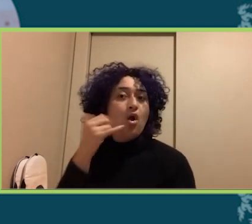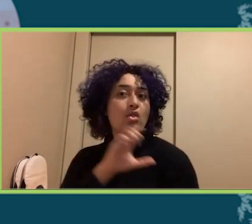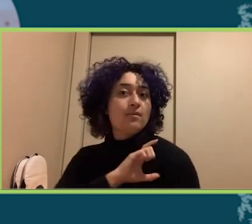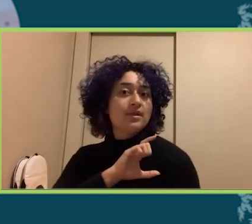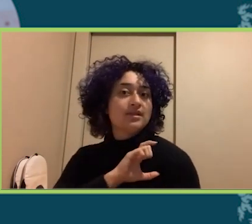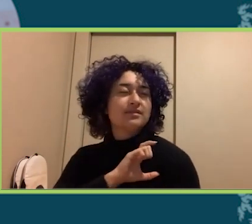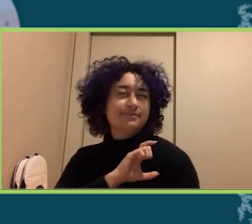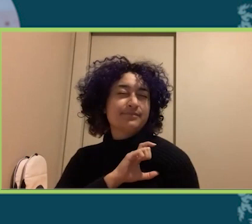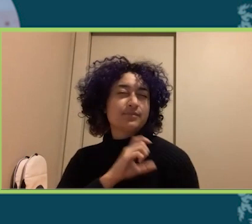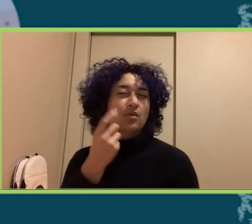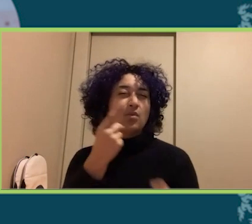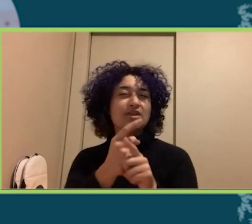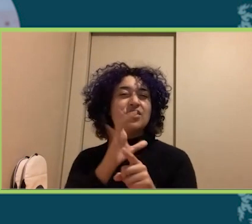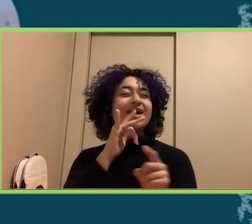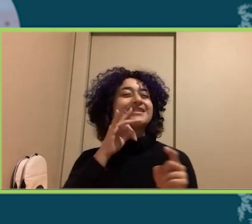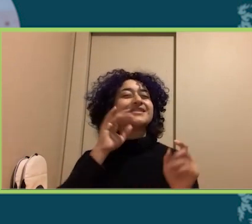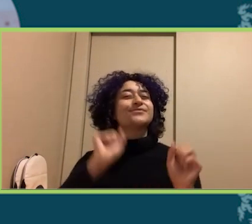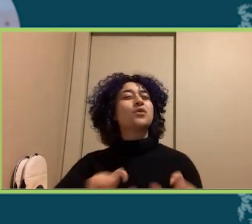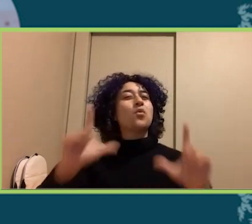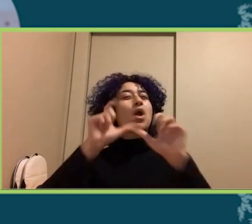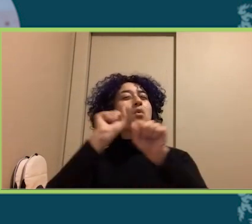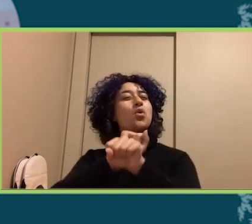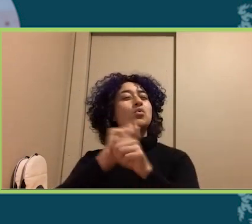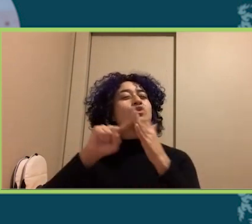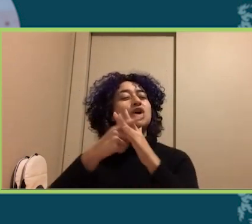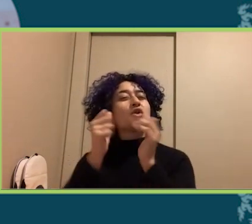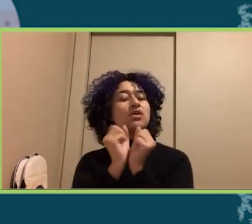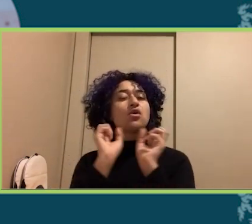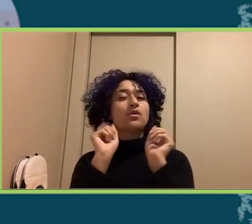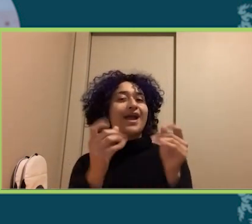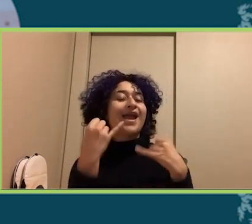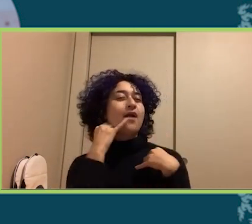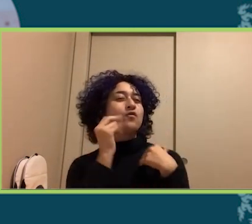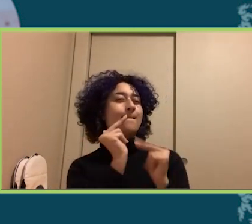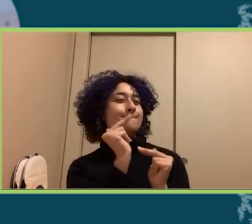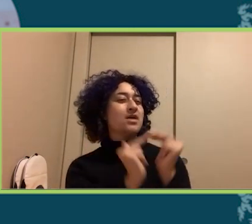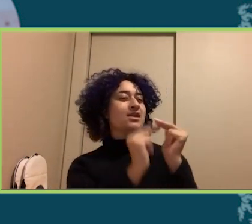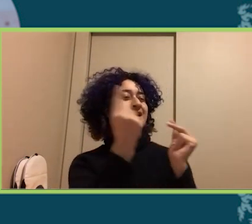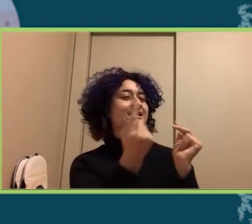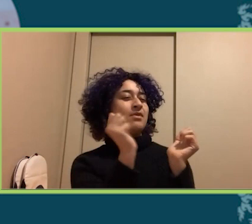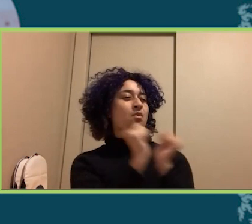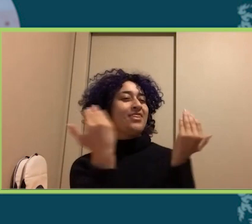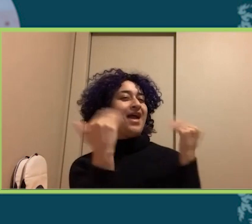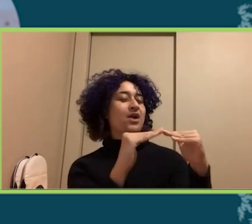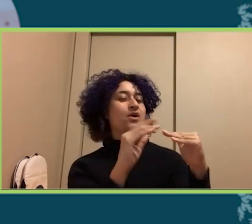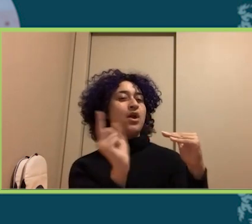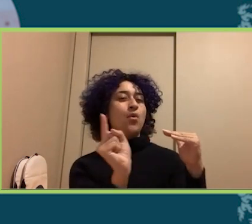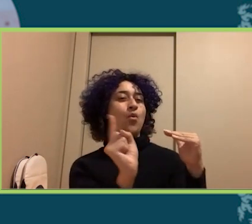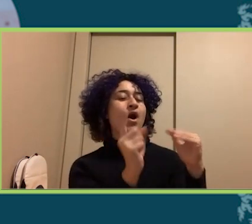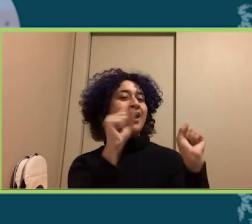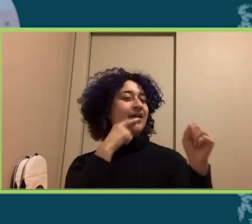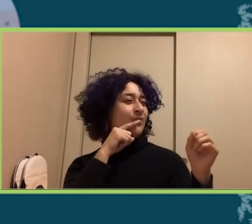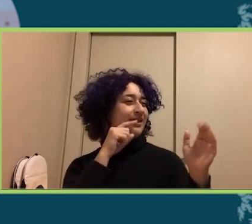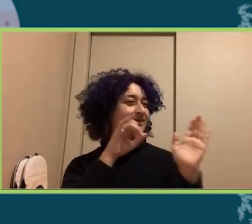Right. So that's kind of the framework we're starting with, where, okay, if we're building up something with equity, where can we identify where